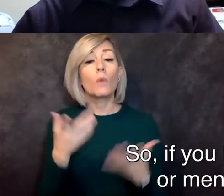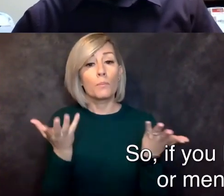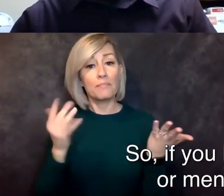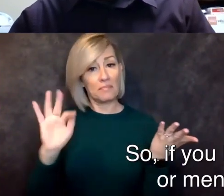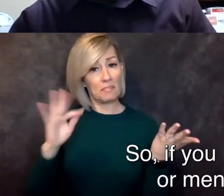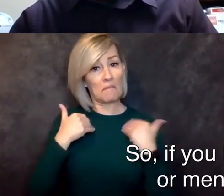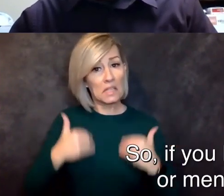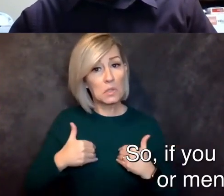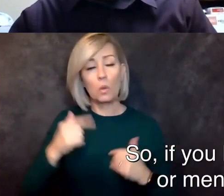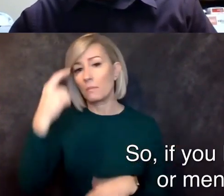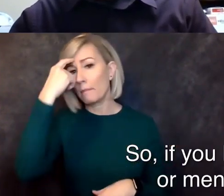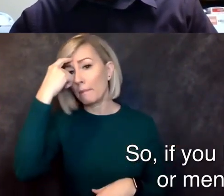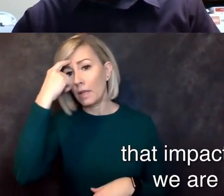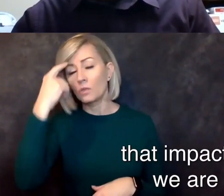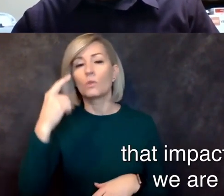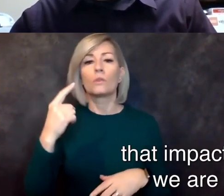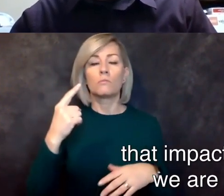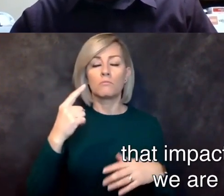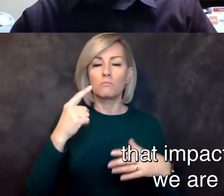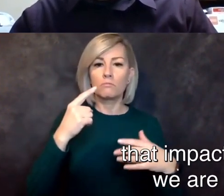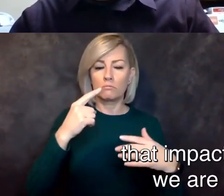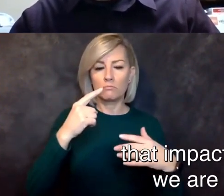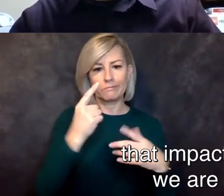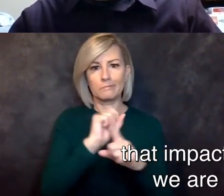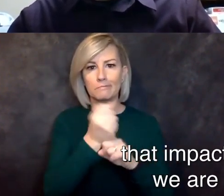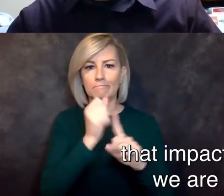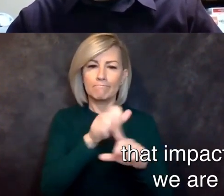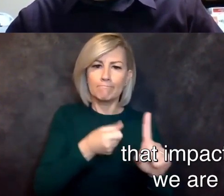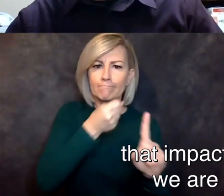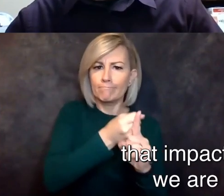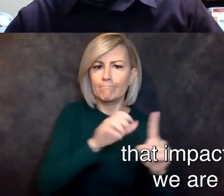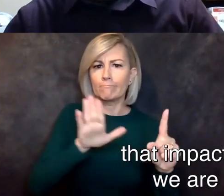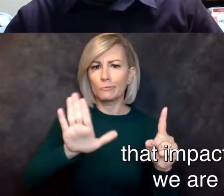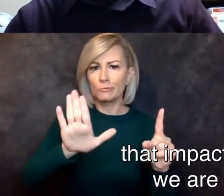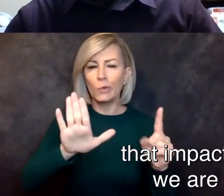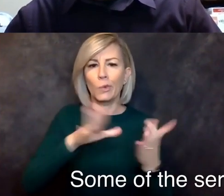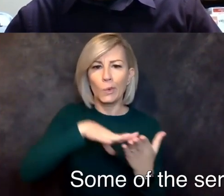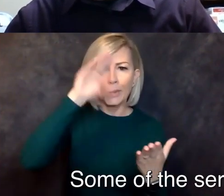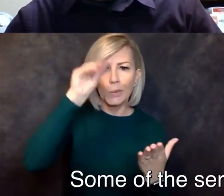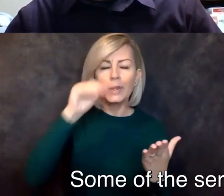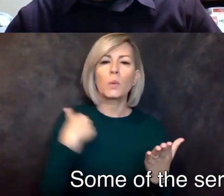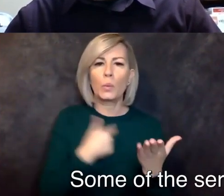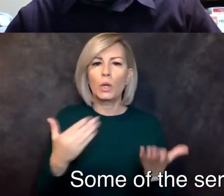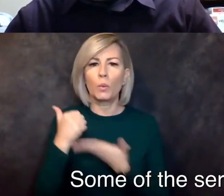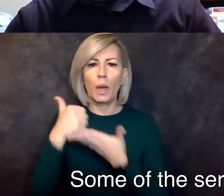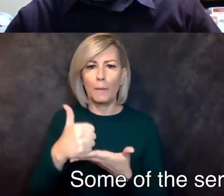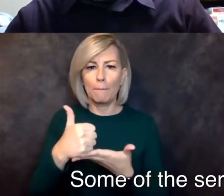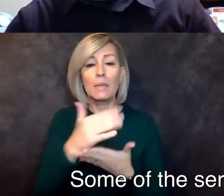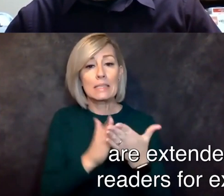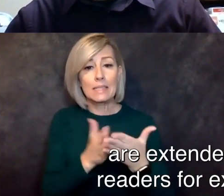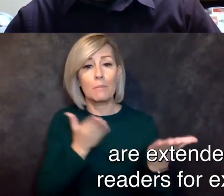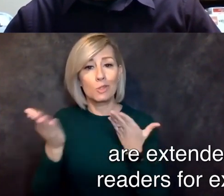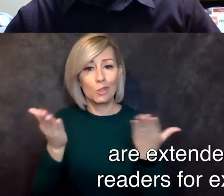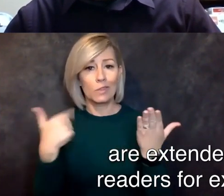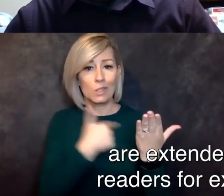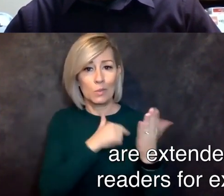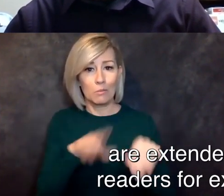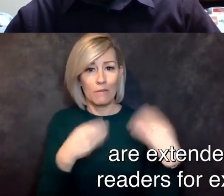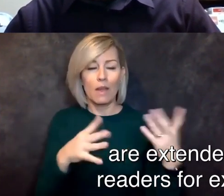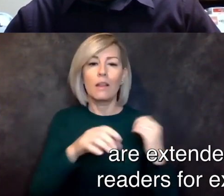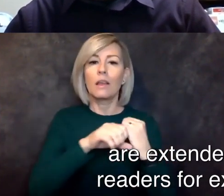physical or mental condition that impacts your learning, we are here to help. Some of the services that we provide are extended